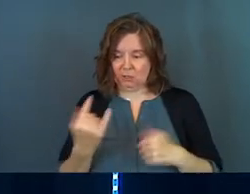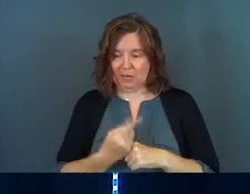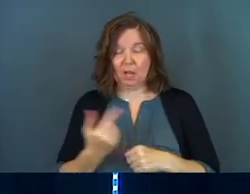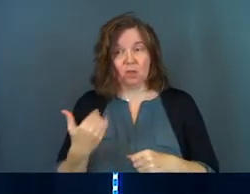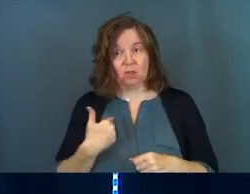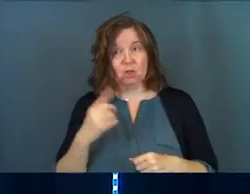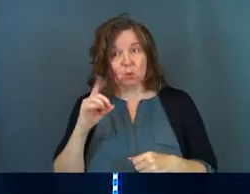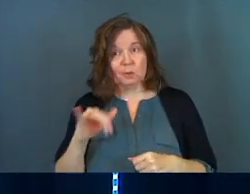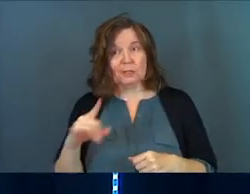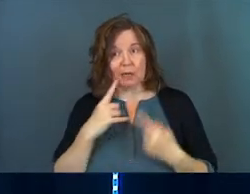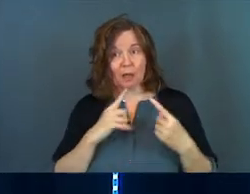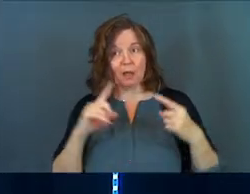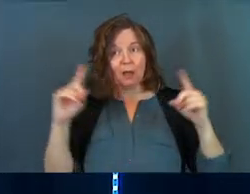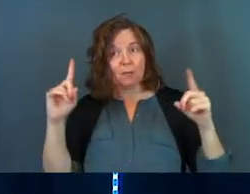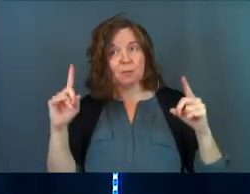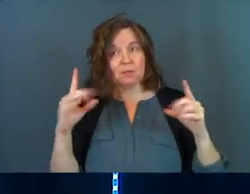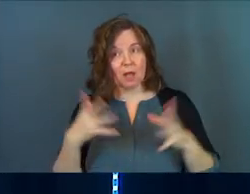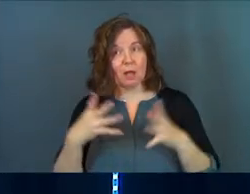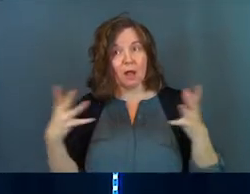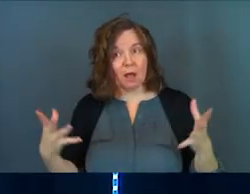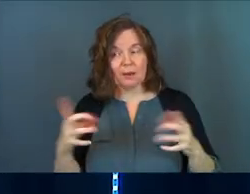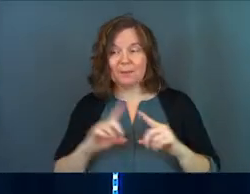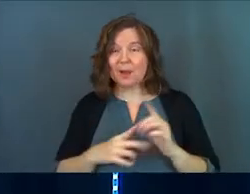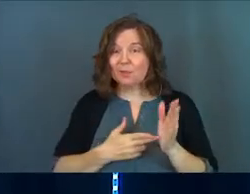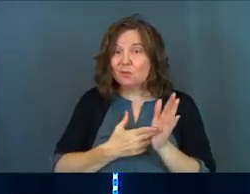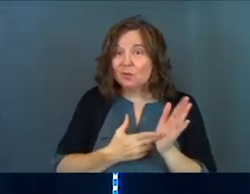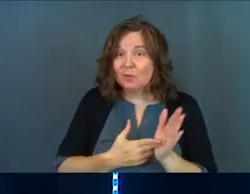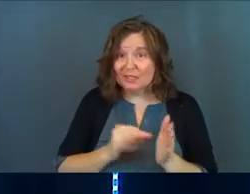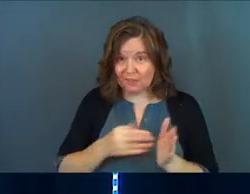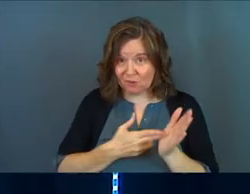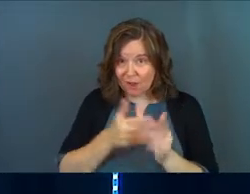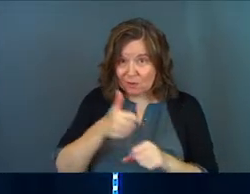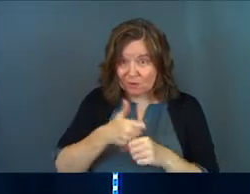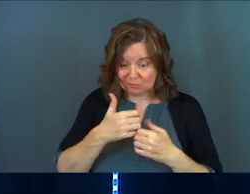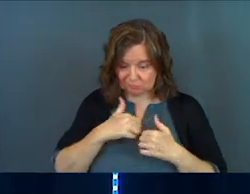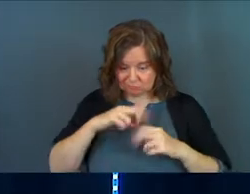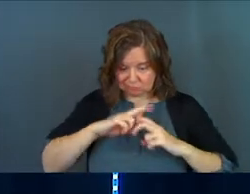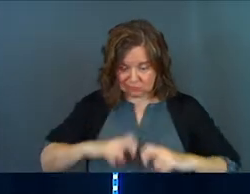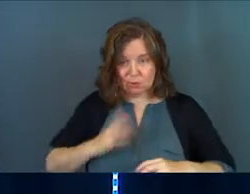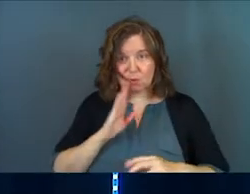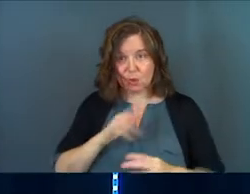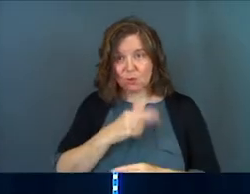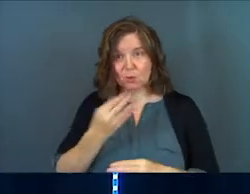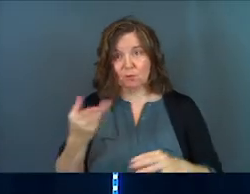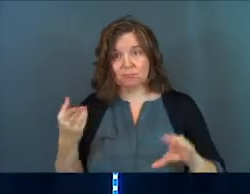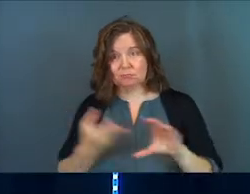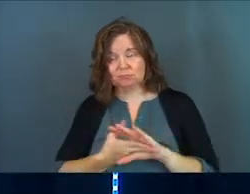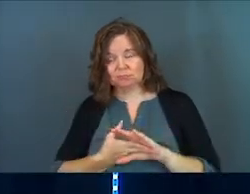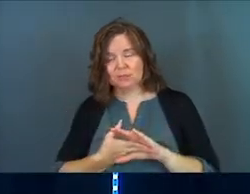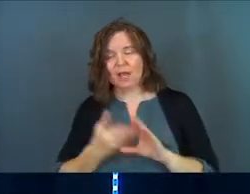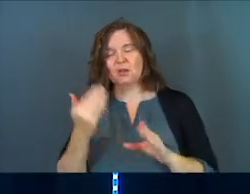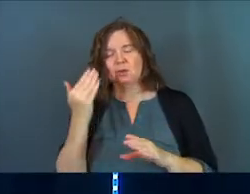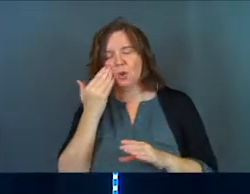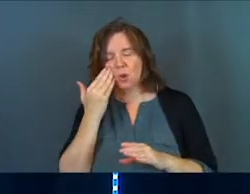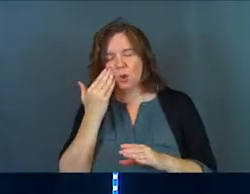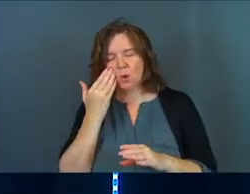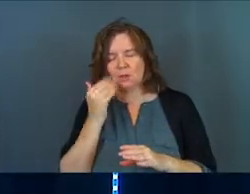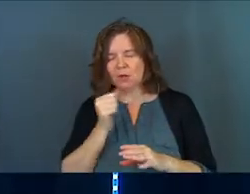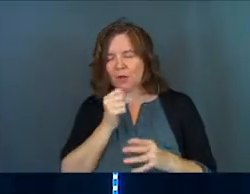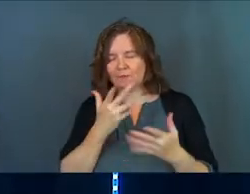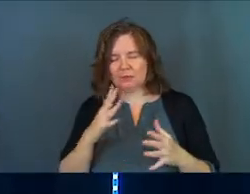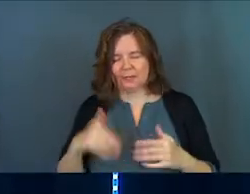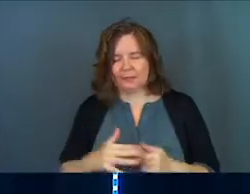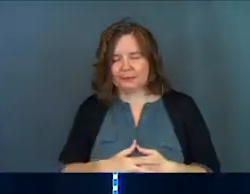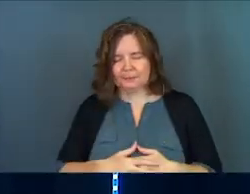today and you did accomplish a lot. But the truth is, if you're honest with yourself, you know that you go to bed at night and you know that you're not